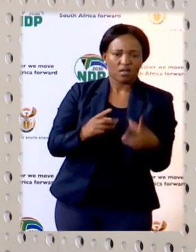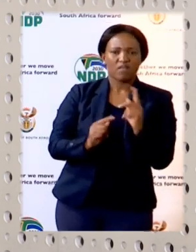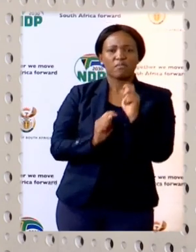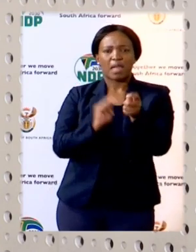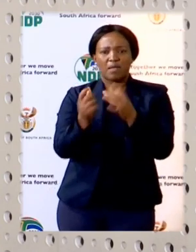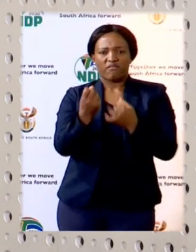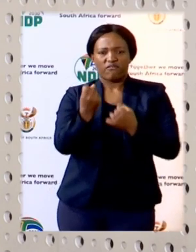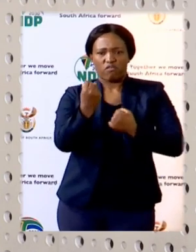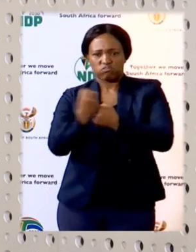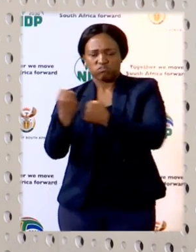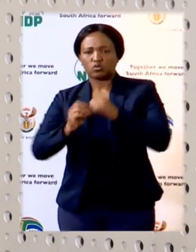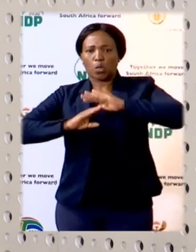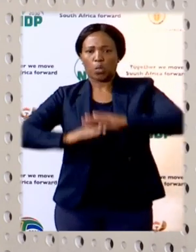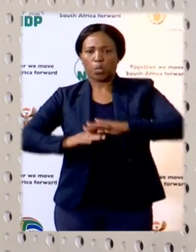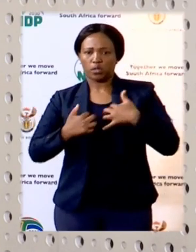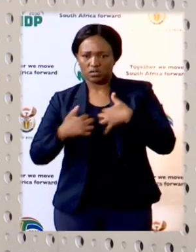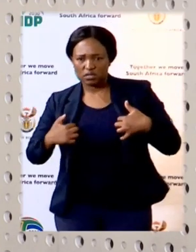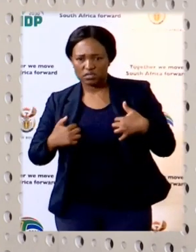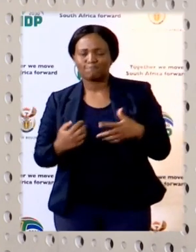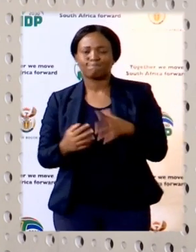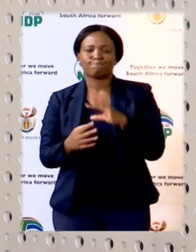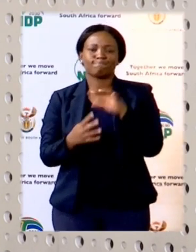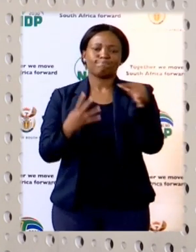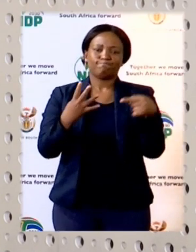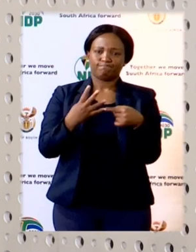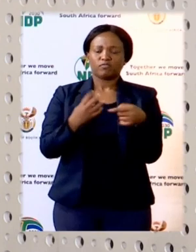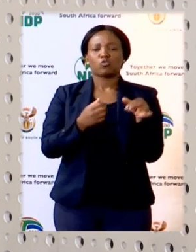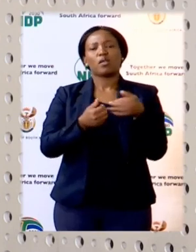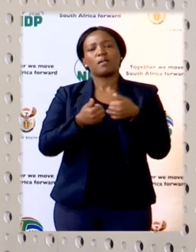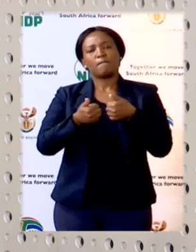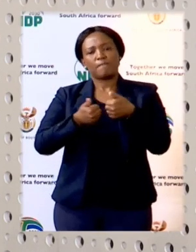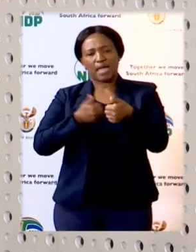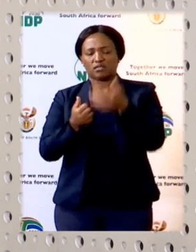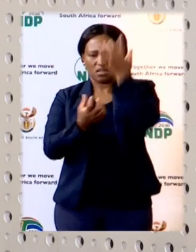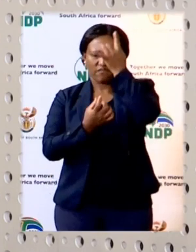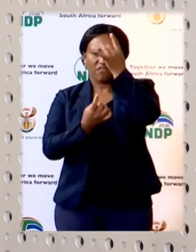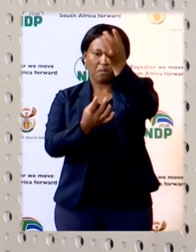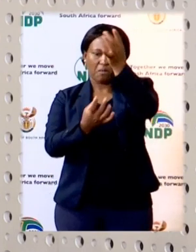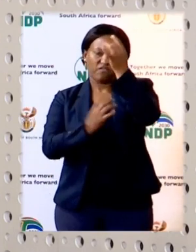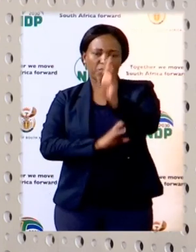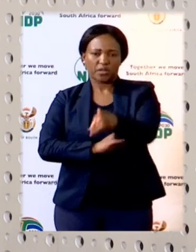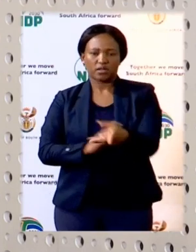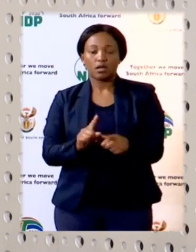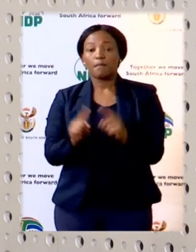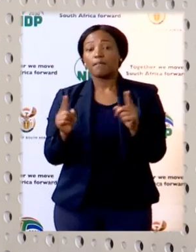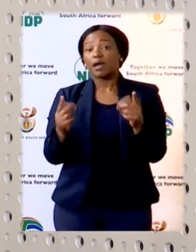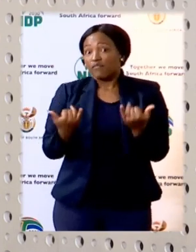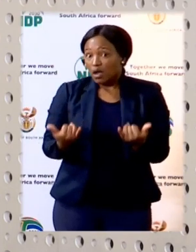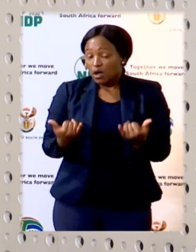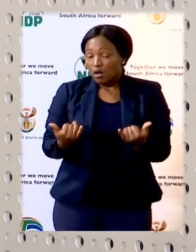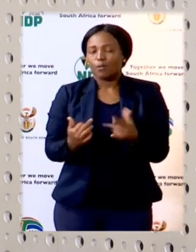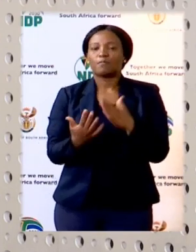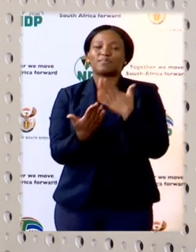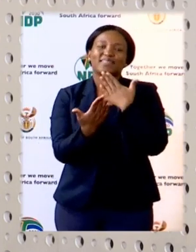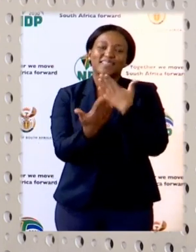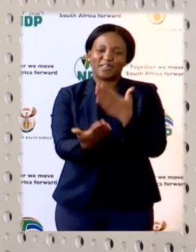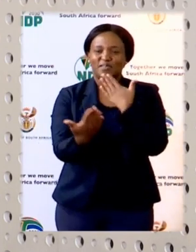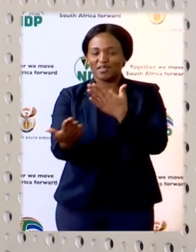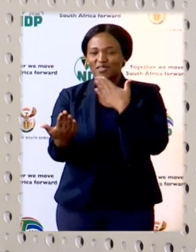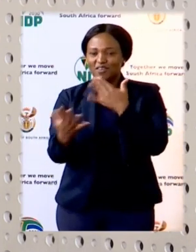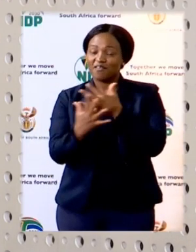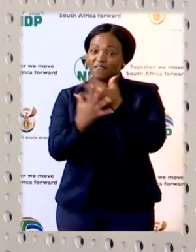payments of distress to our people. We will definitely come back to you on those issues. But for now, thank you,